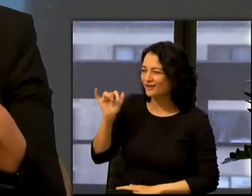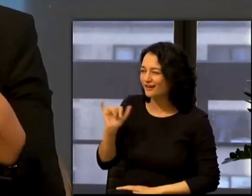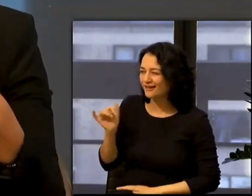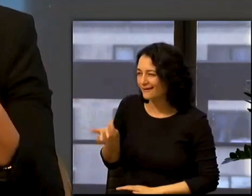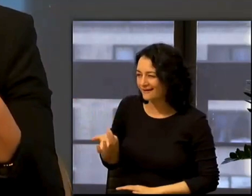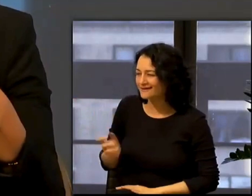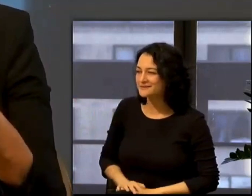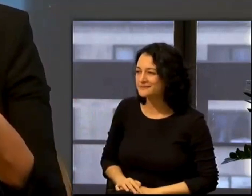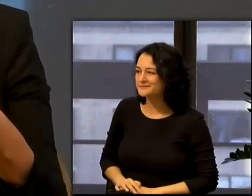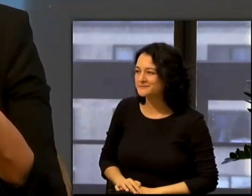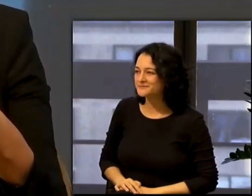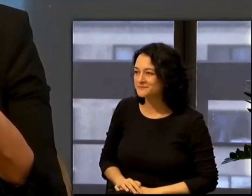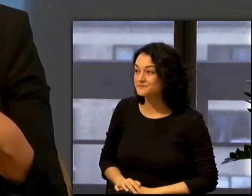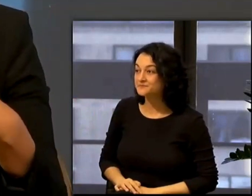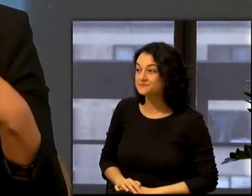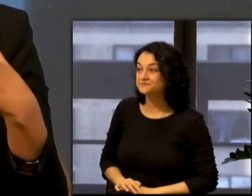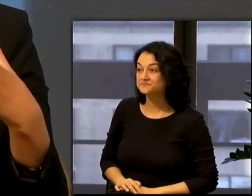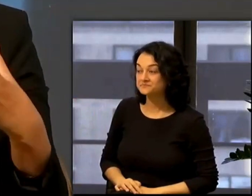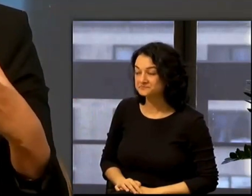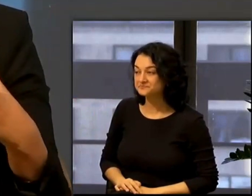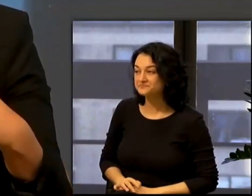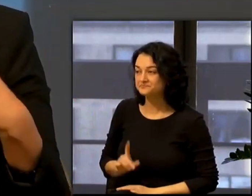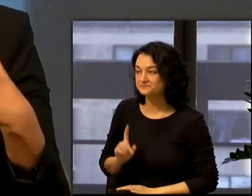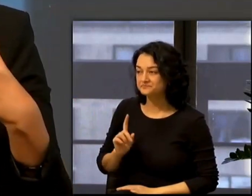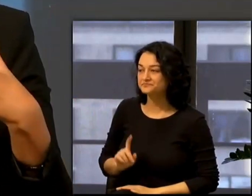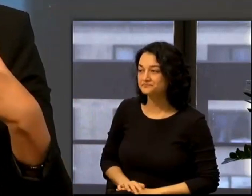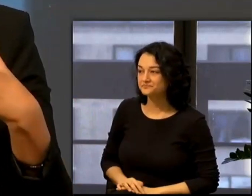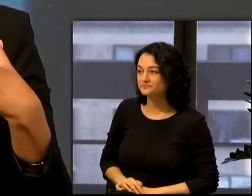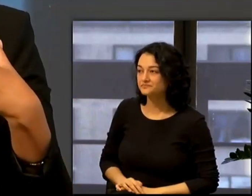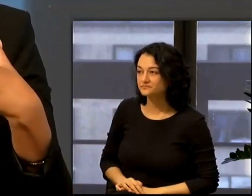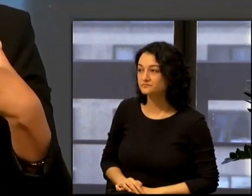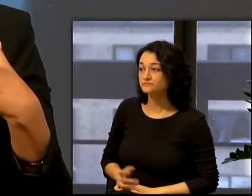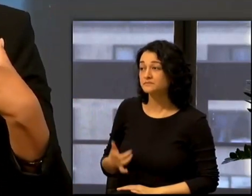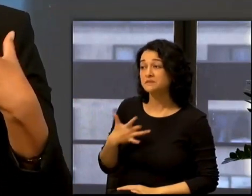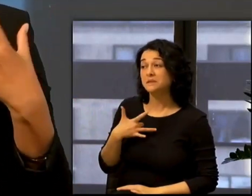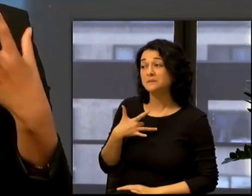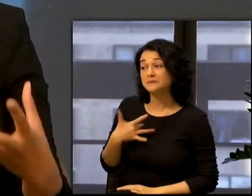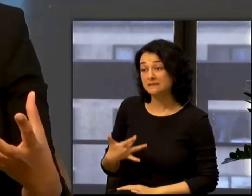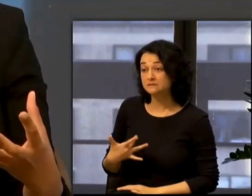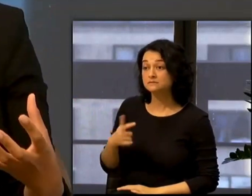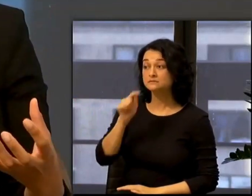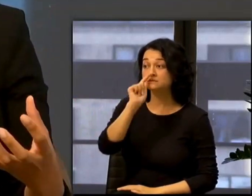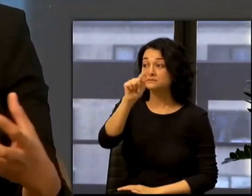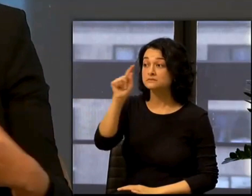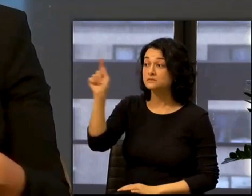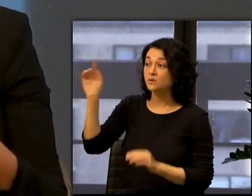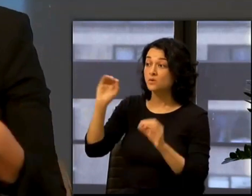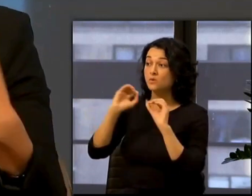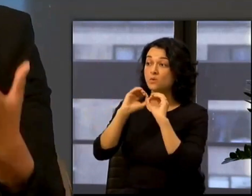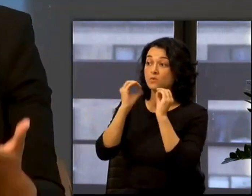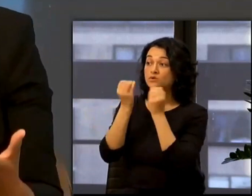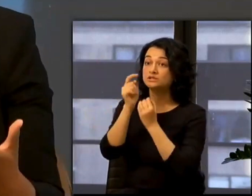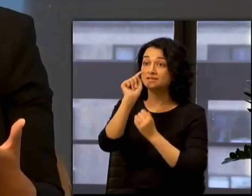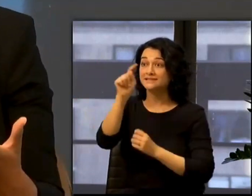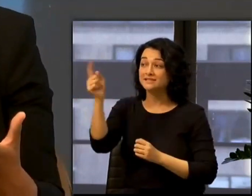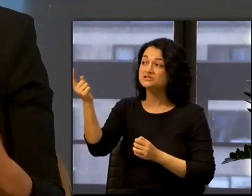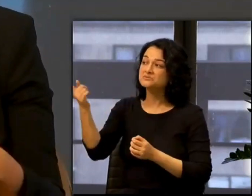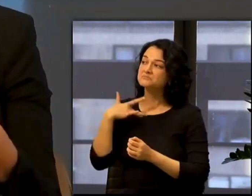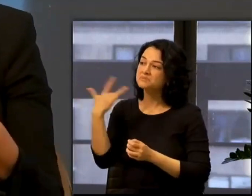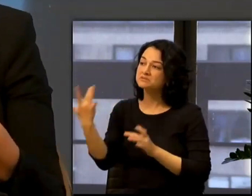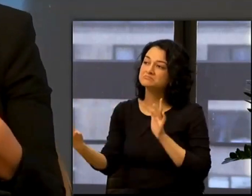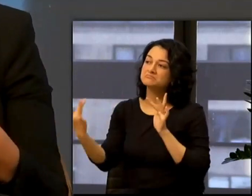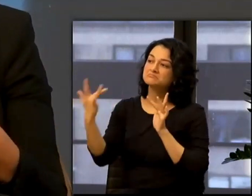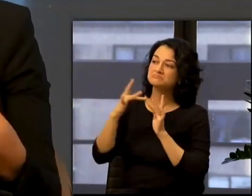but in general, organizations, if we rely on our kind of networks for talent acquisition, right? Well,